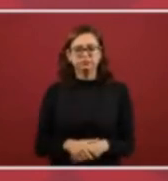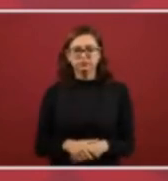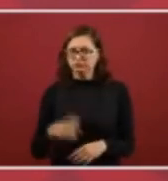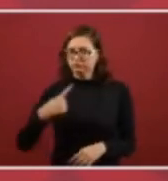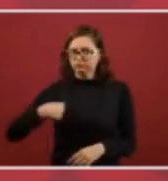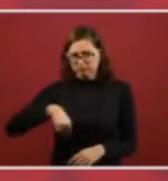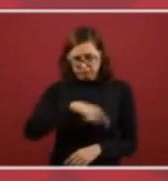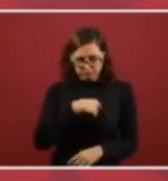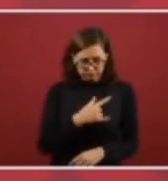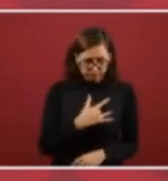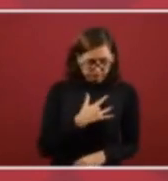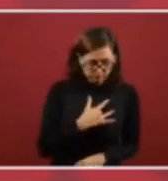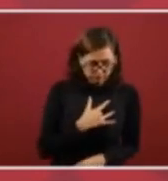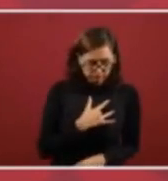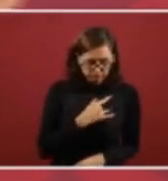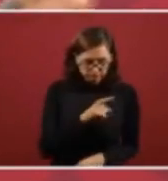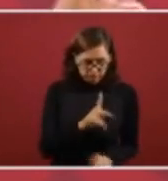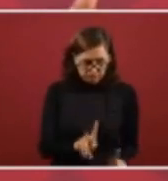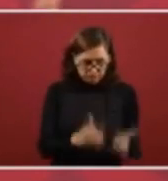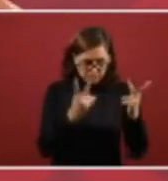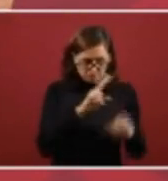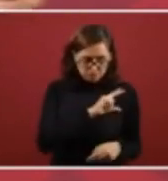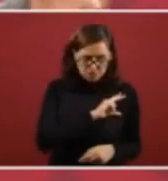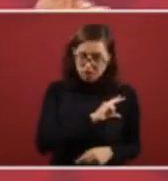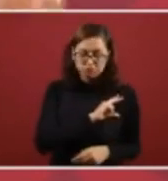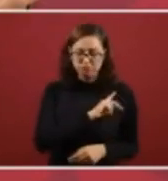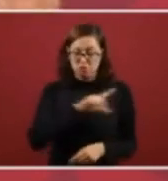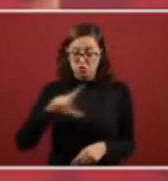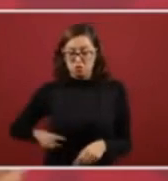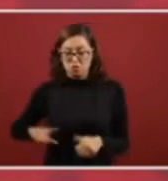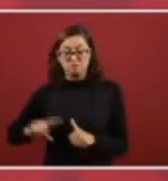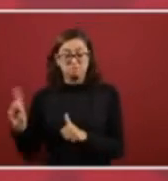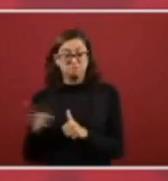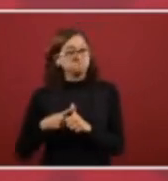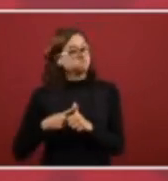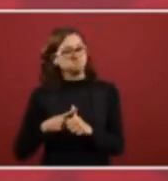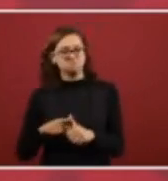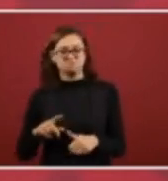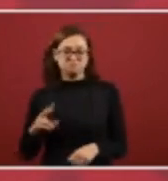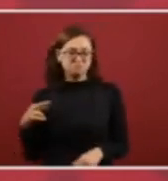And we decided to buy it in order